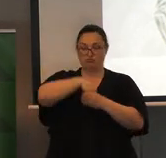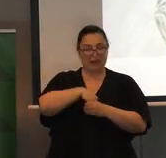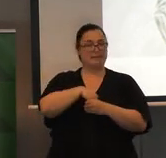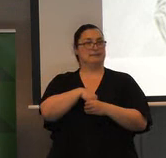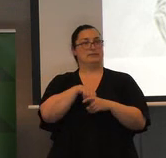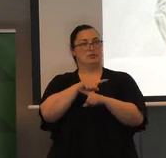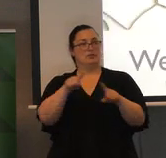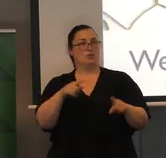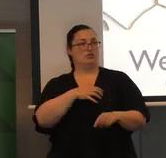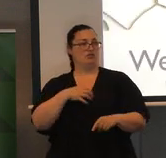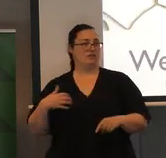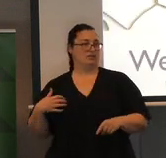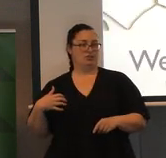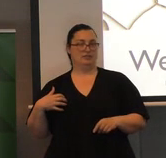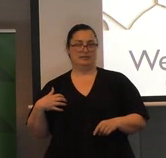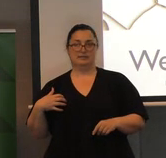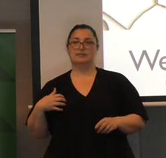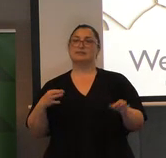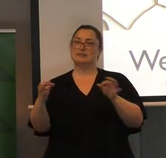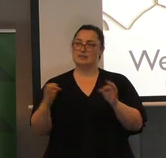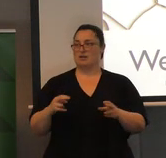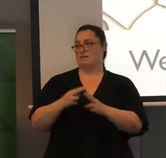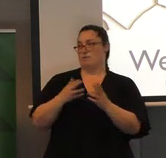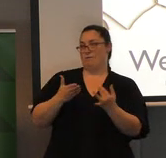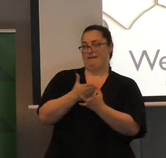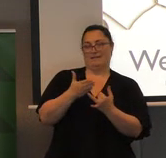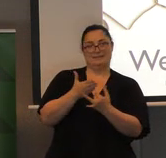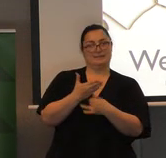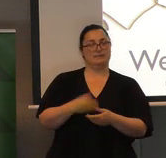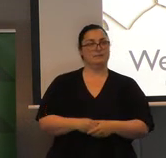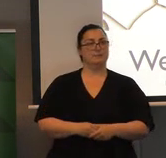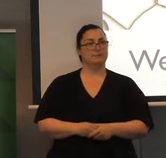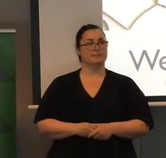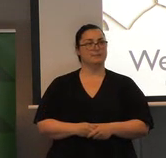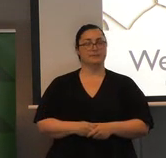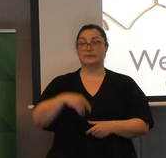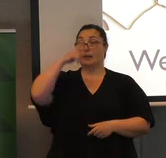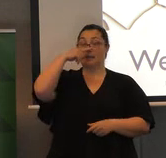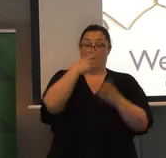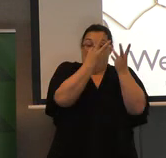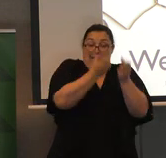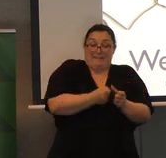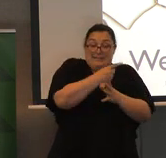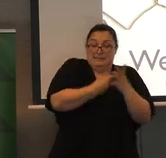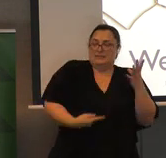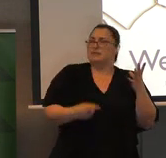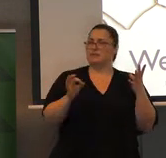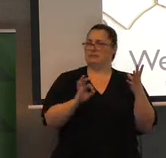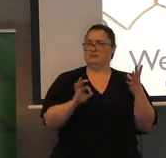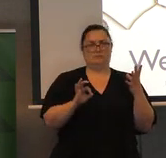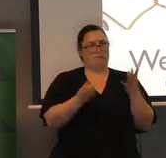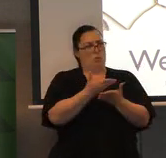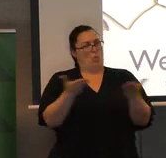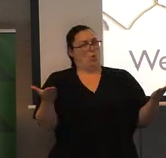challenges that are ahead of you. Make sure you're designing for accessibility. Remember, people don't have disabilities. They all